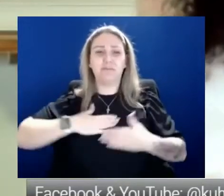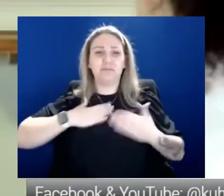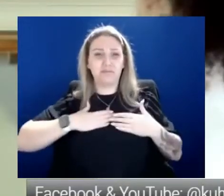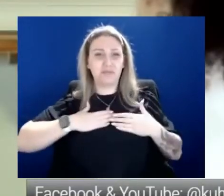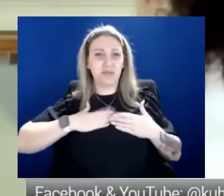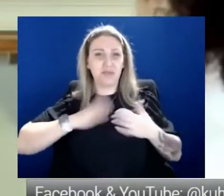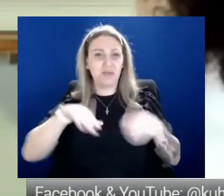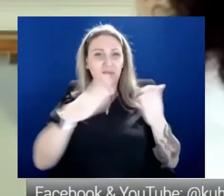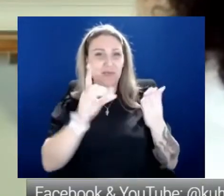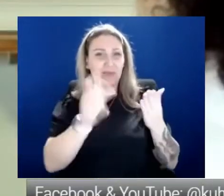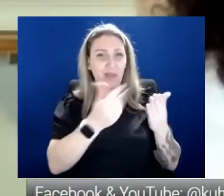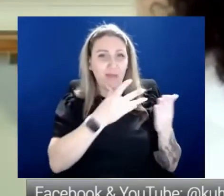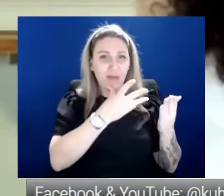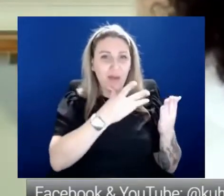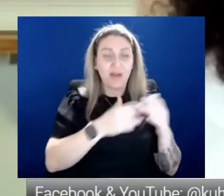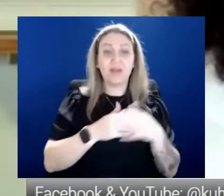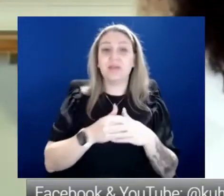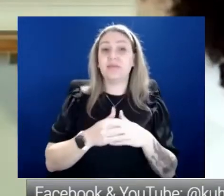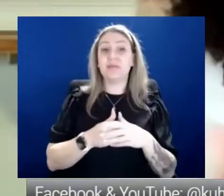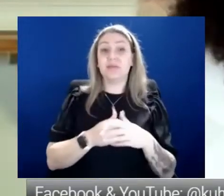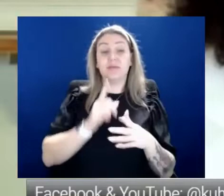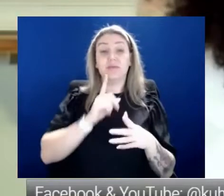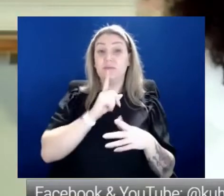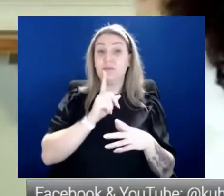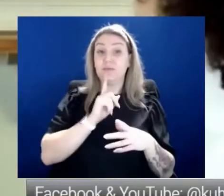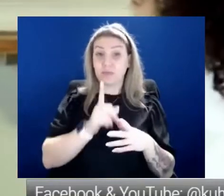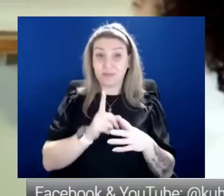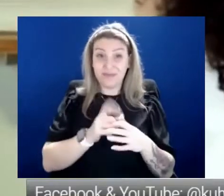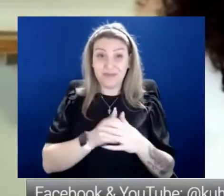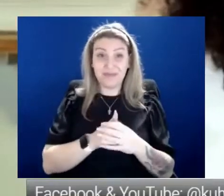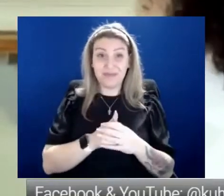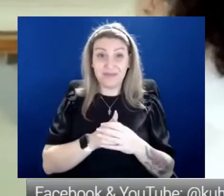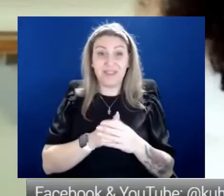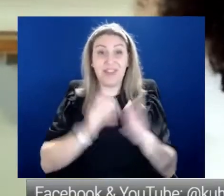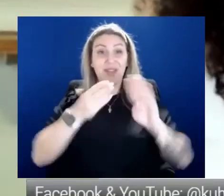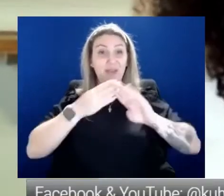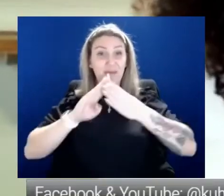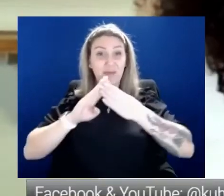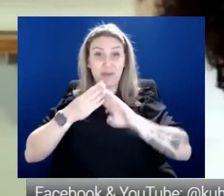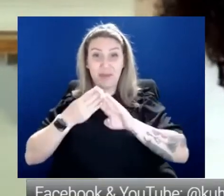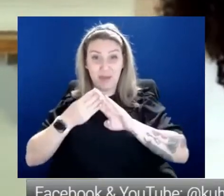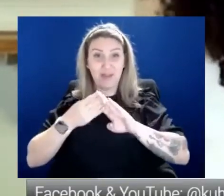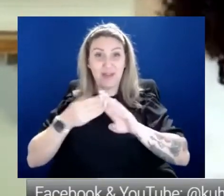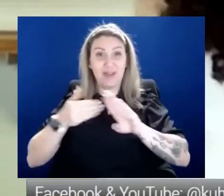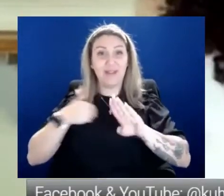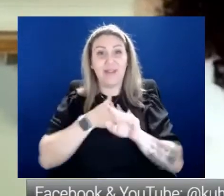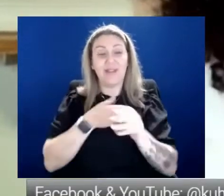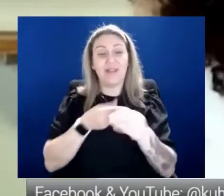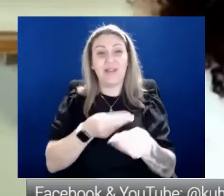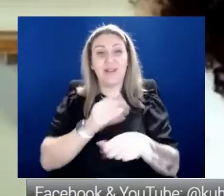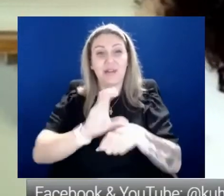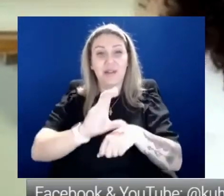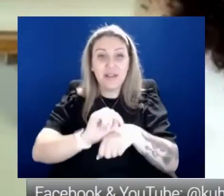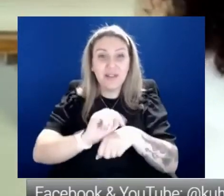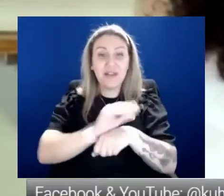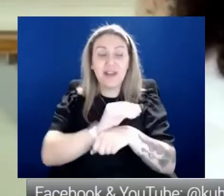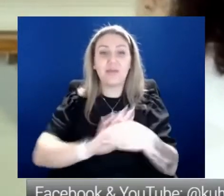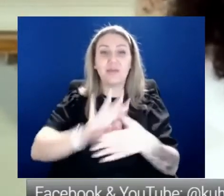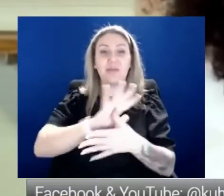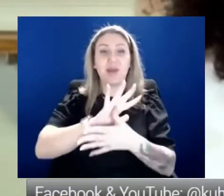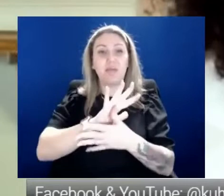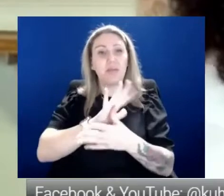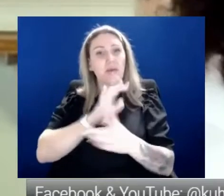And I think it speaks to the community of lactation consultants and how our primary goal is